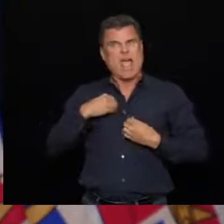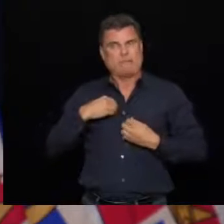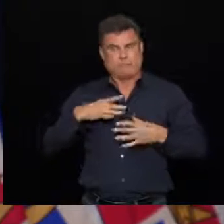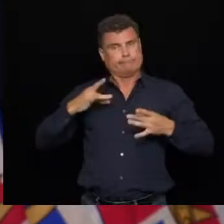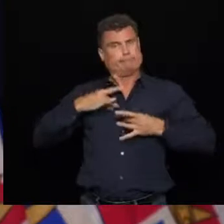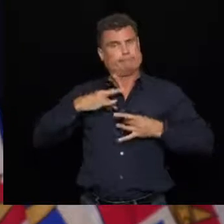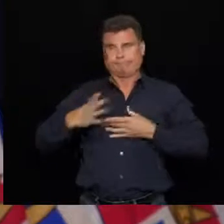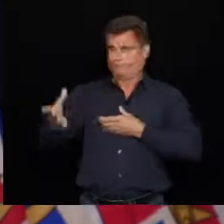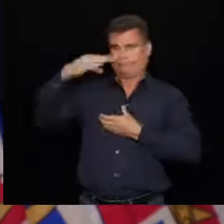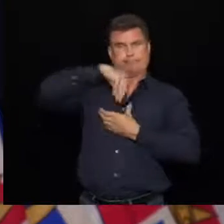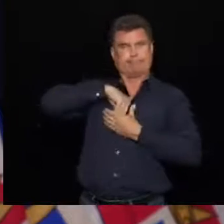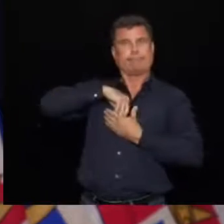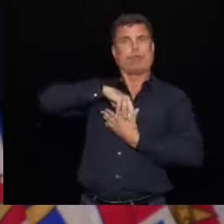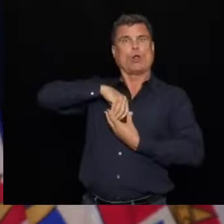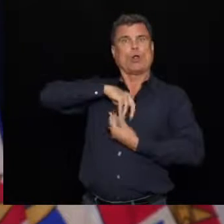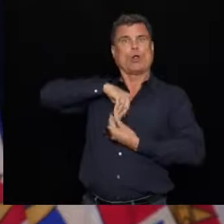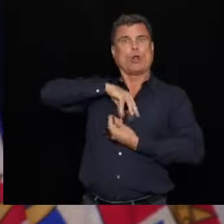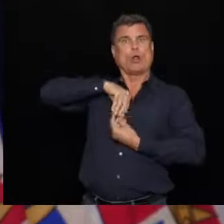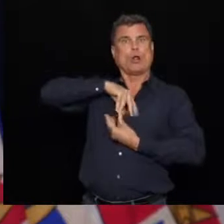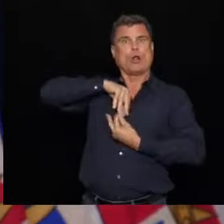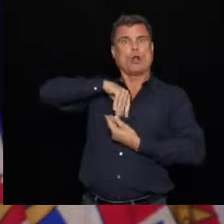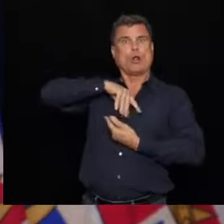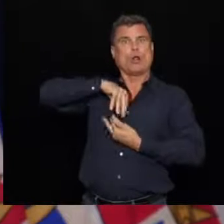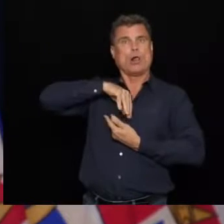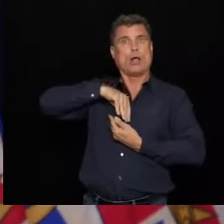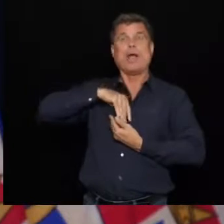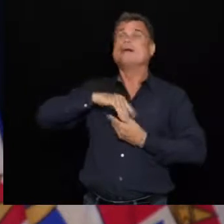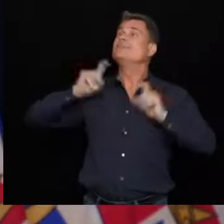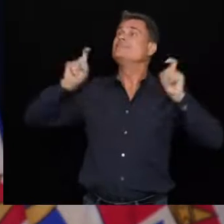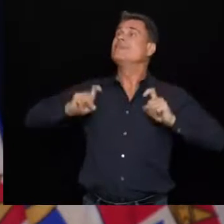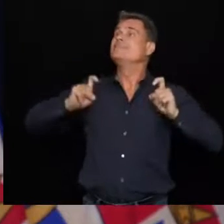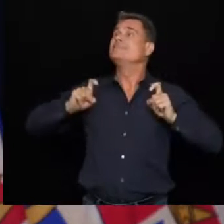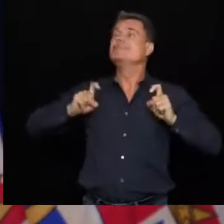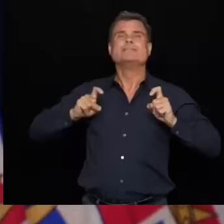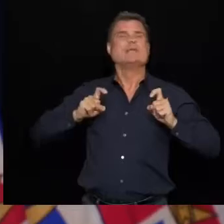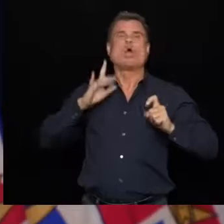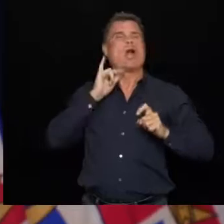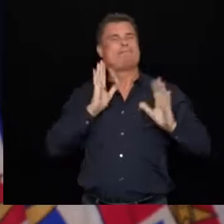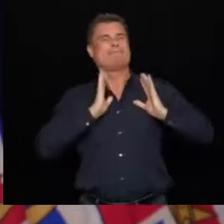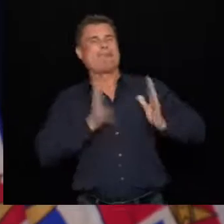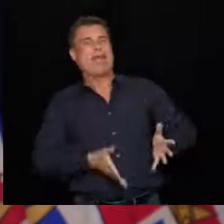means if you've been exposed, you need to wait that full incubation period before it's safe.